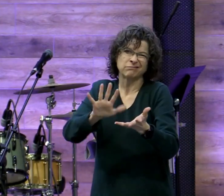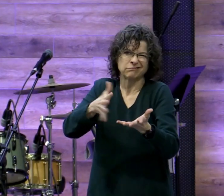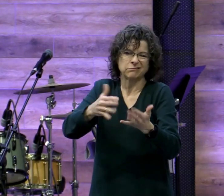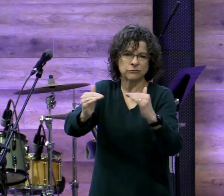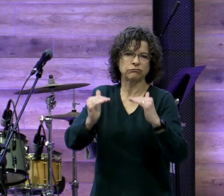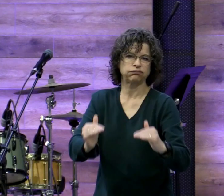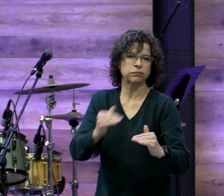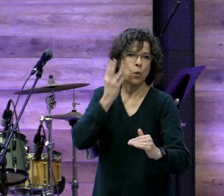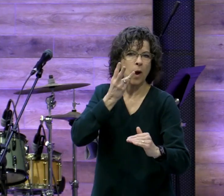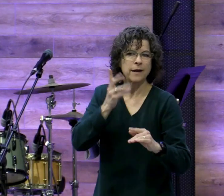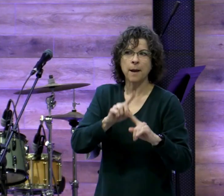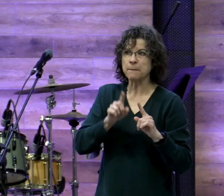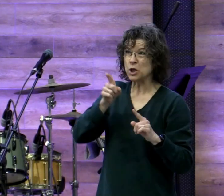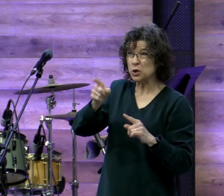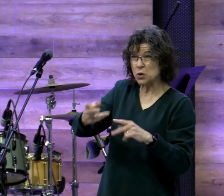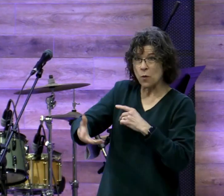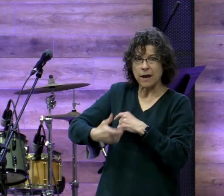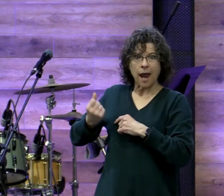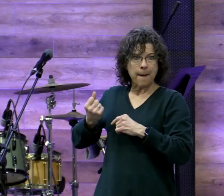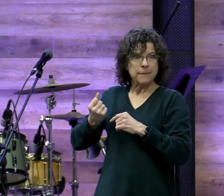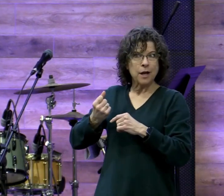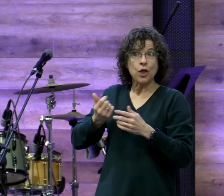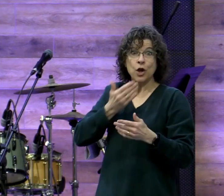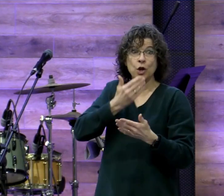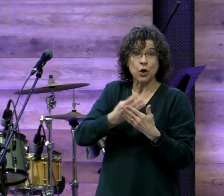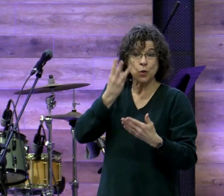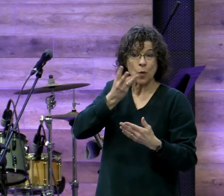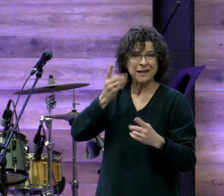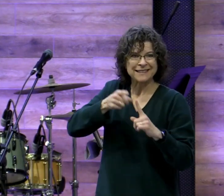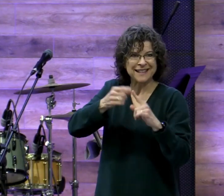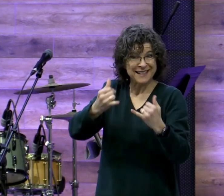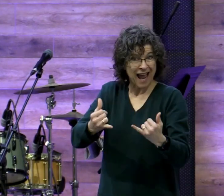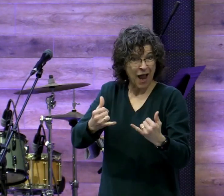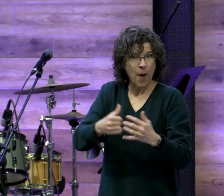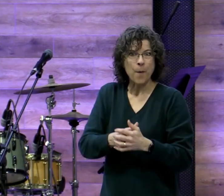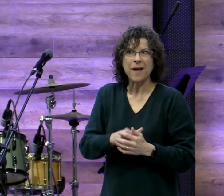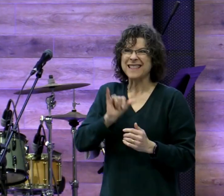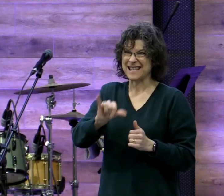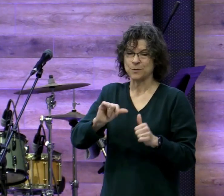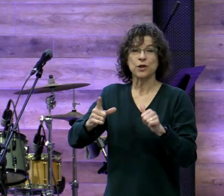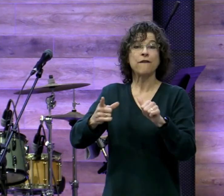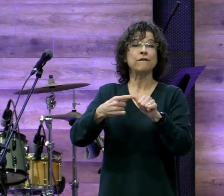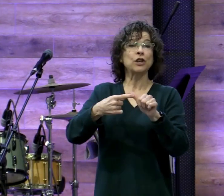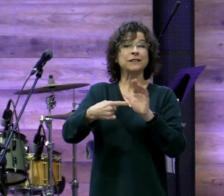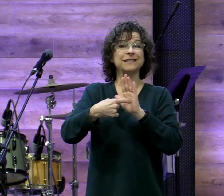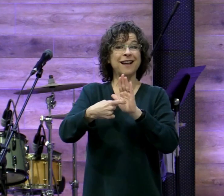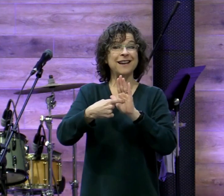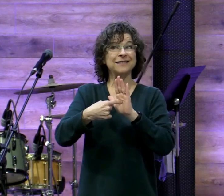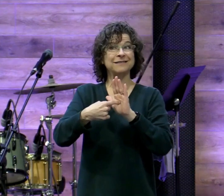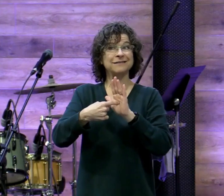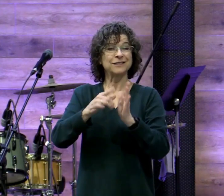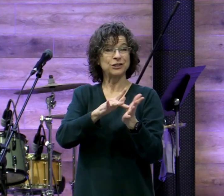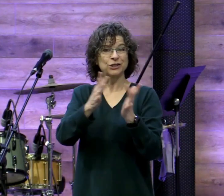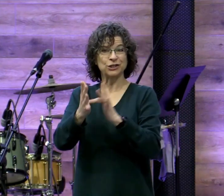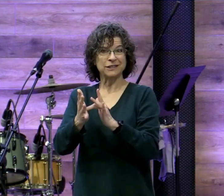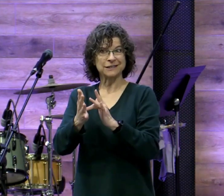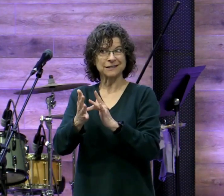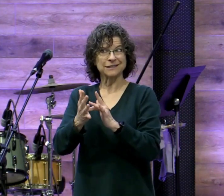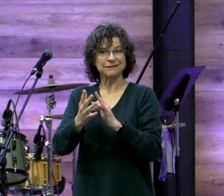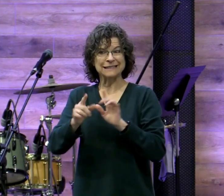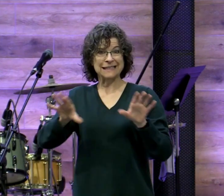This, the first of his signs, Jesus did at Cana in Galilee and manifested his glory, and his disciples believed in